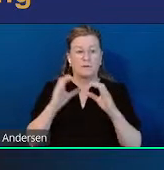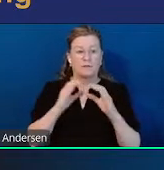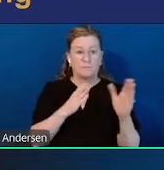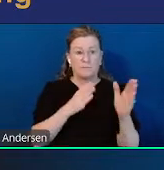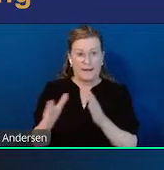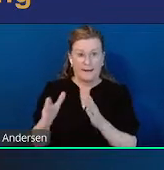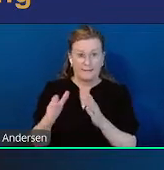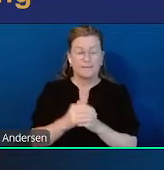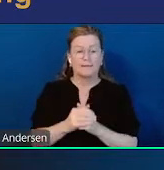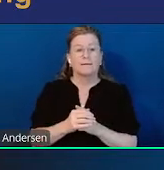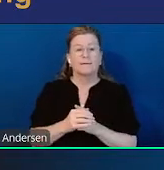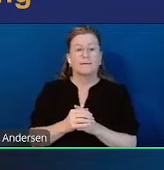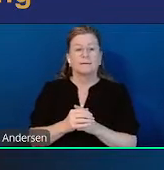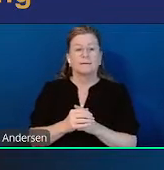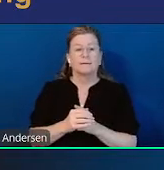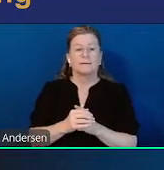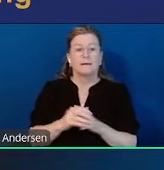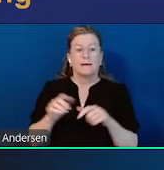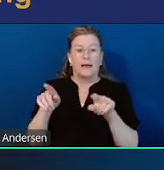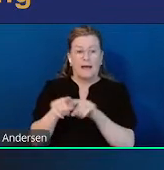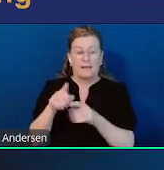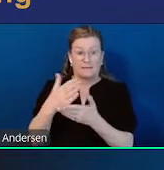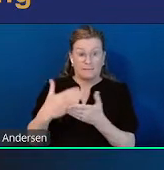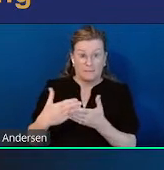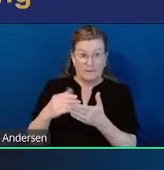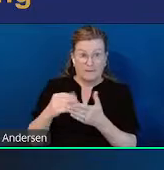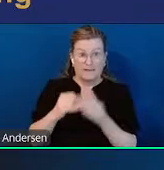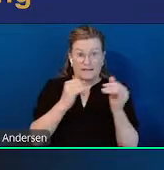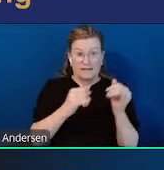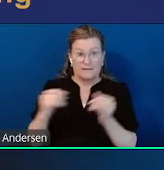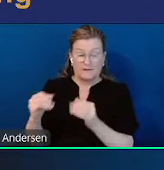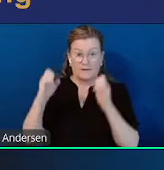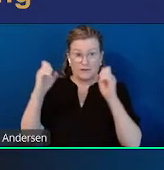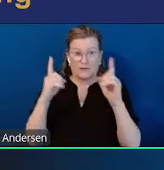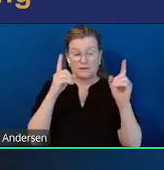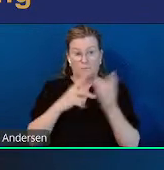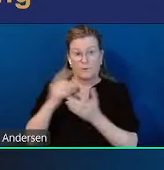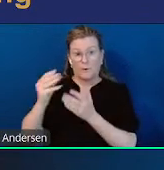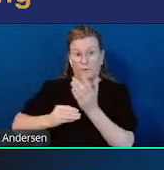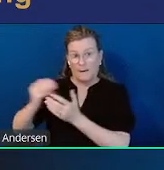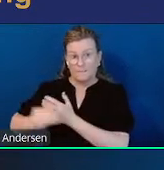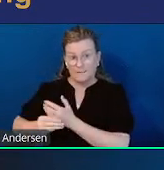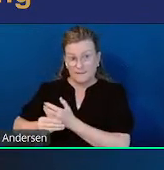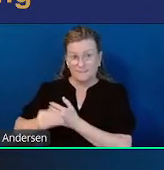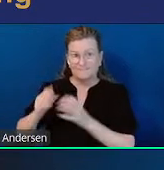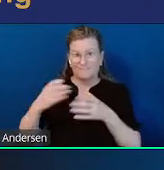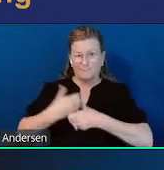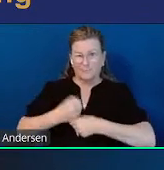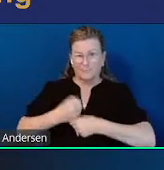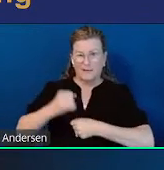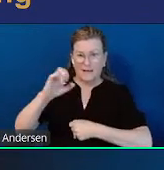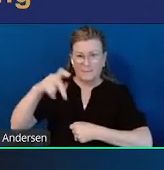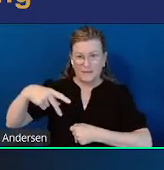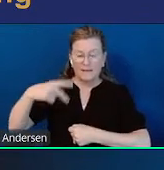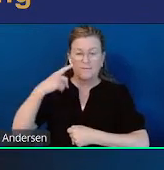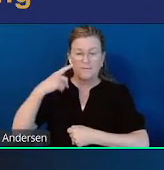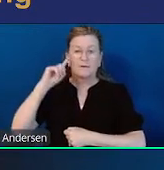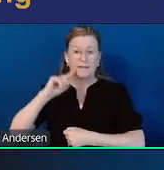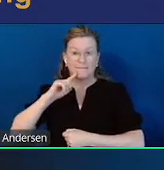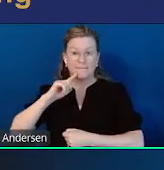communication plan as a component in individual education programs, IEPs, for